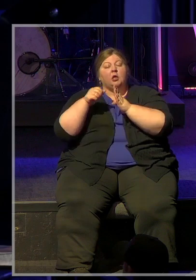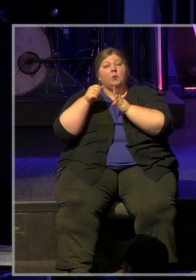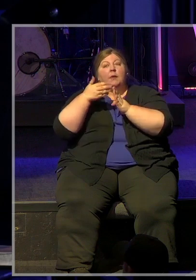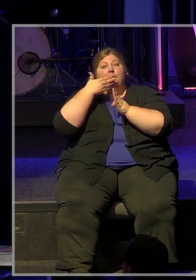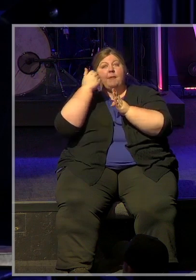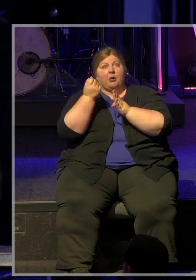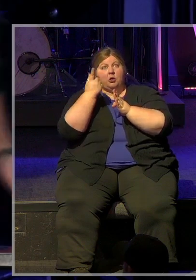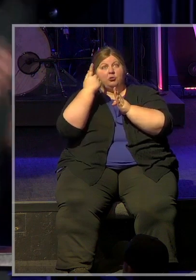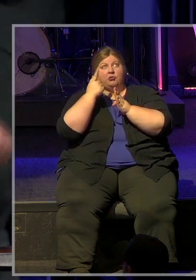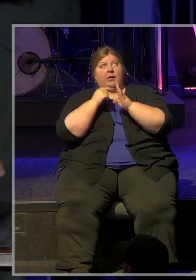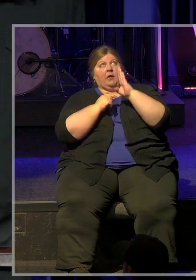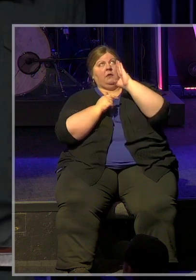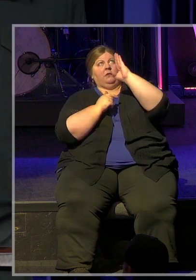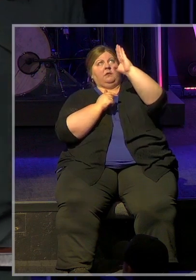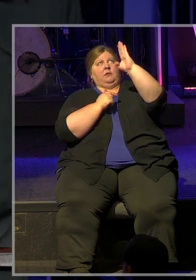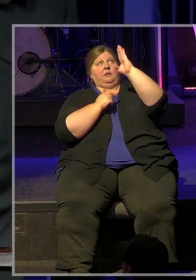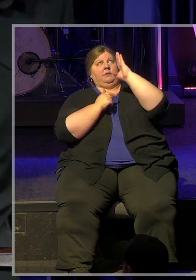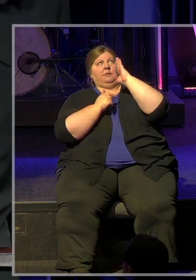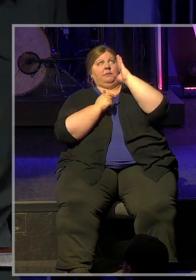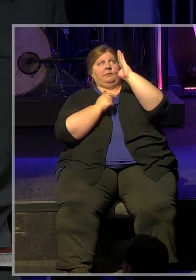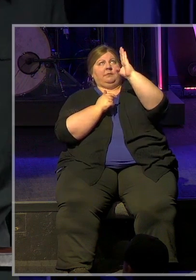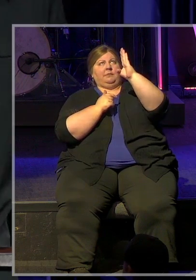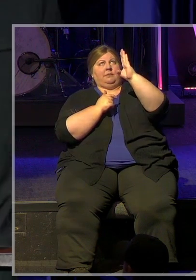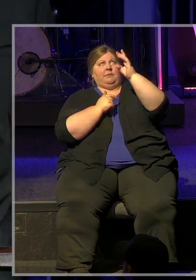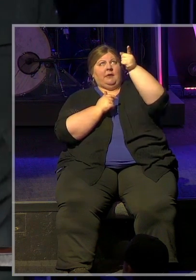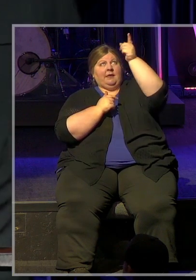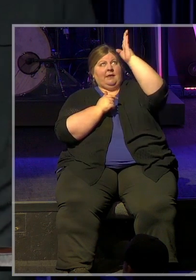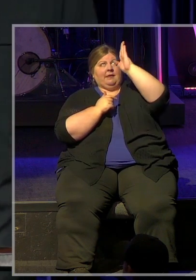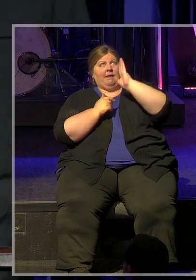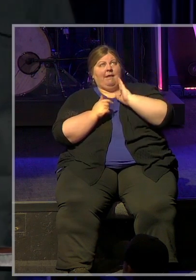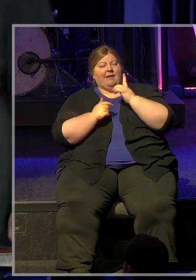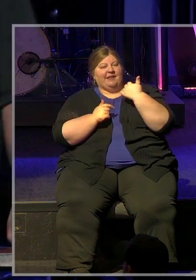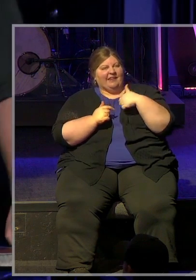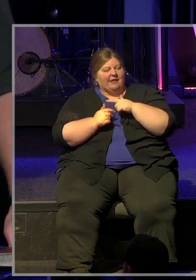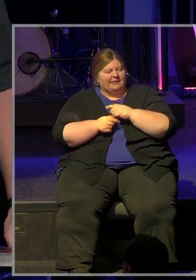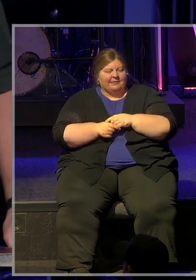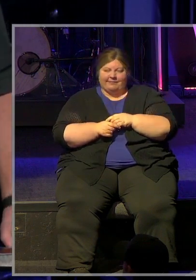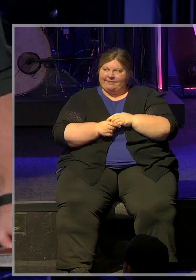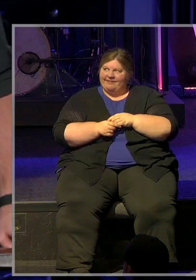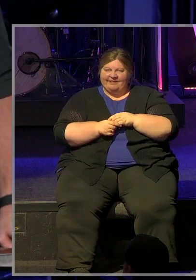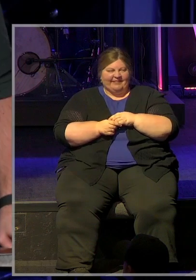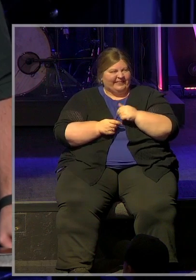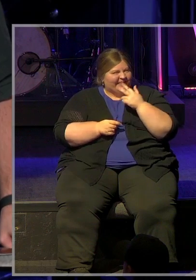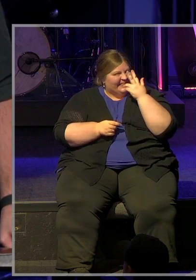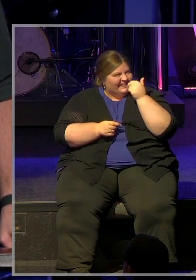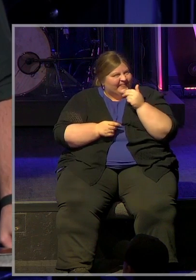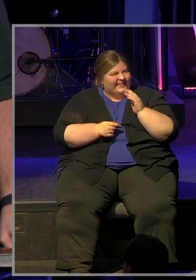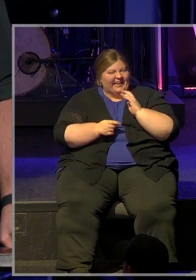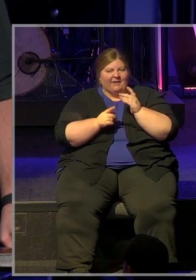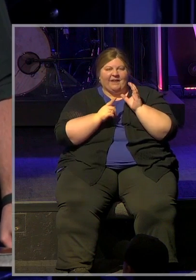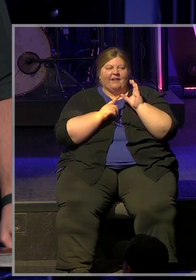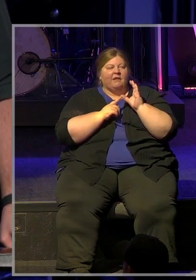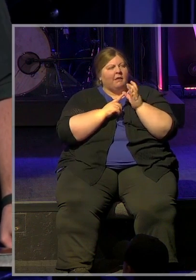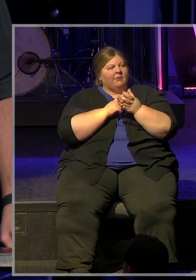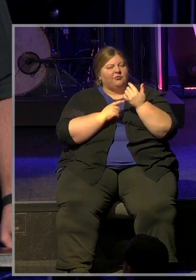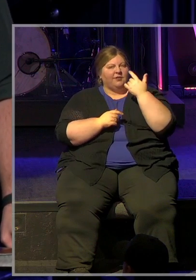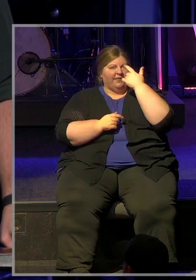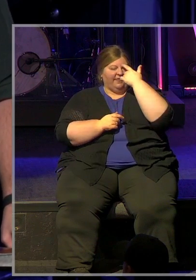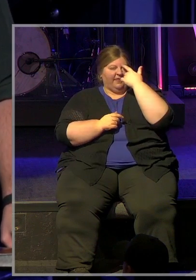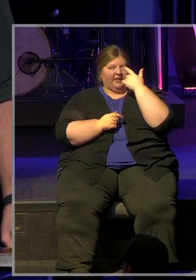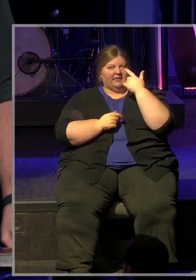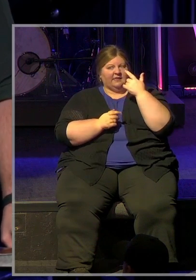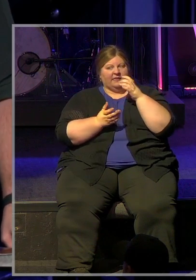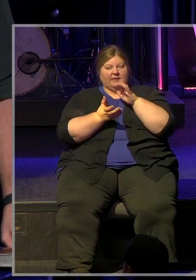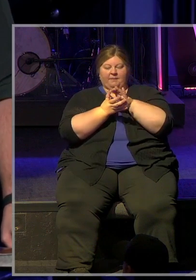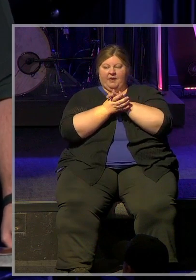you vertically, between God and us. It's funny, our culture almost takes on marriage as a redemptive